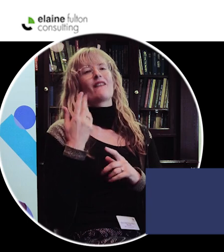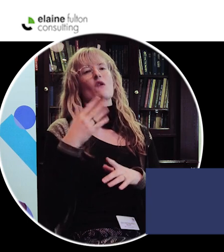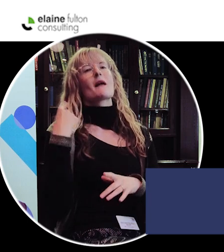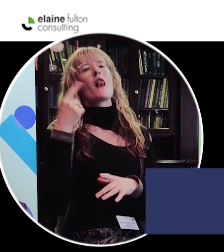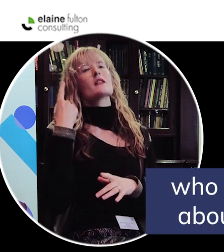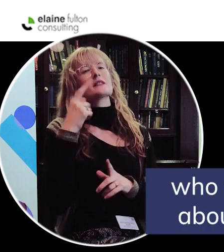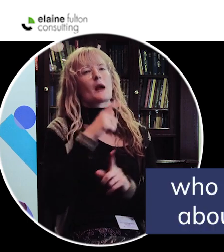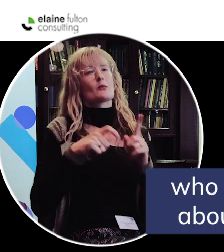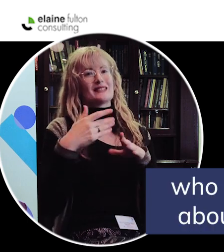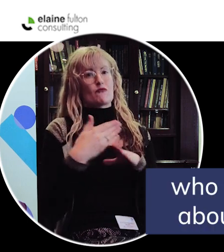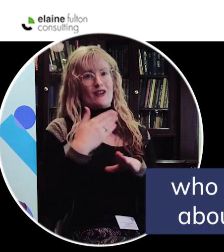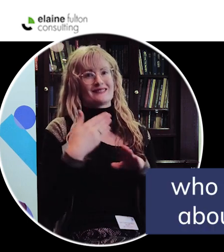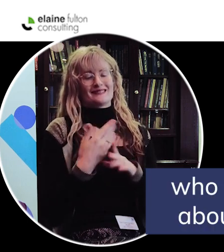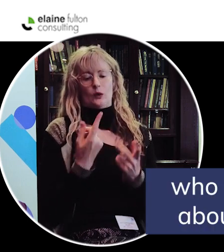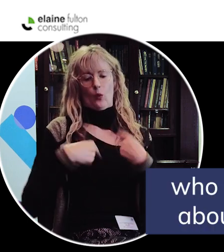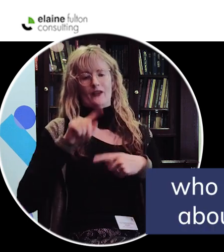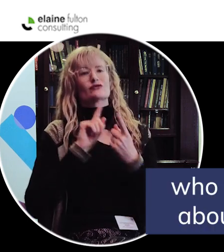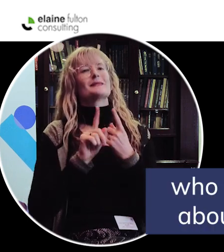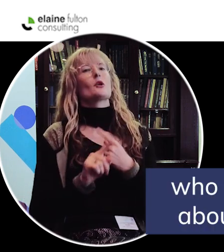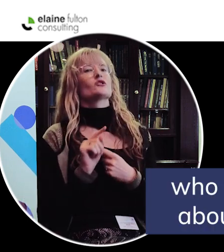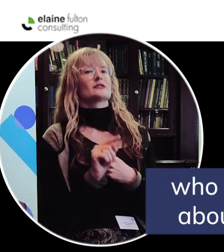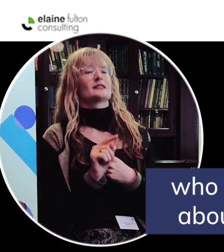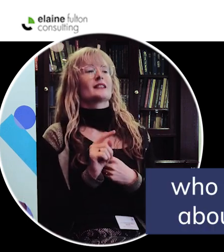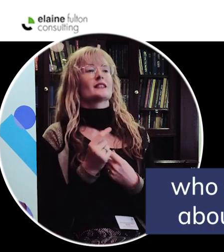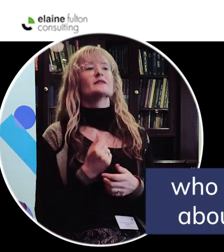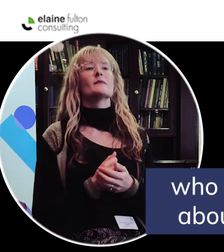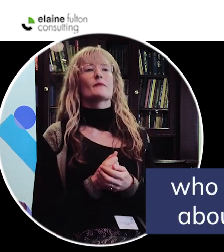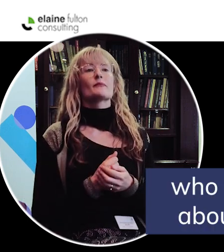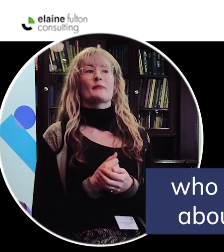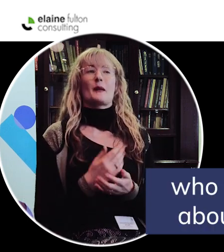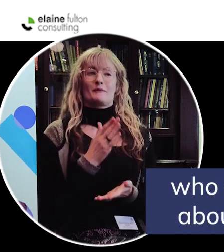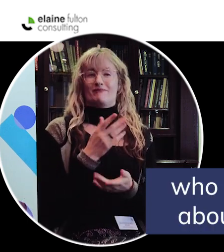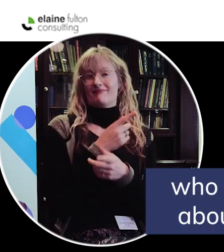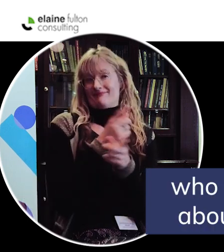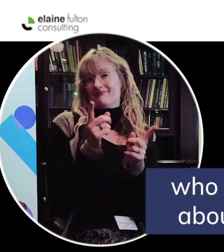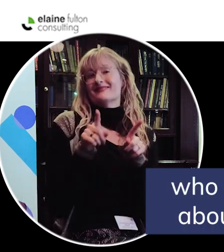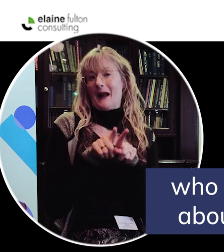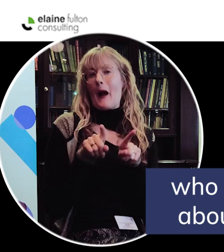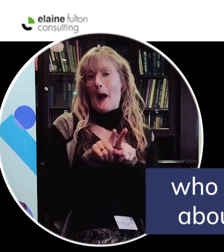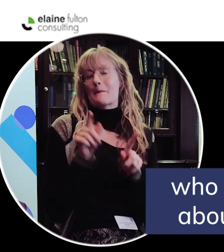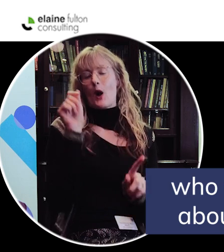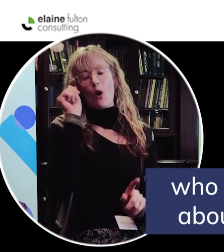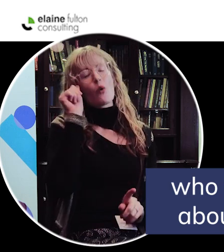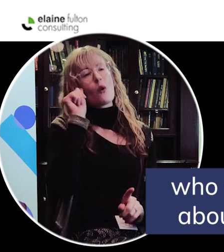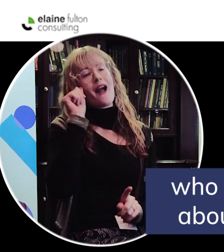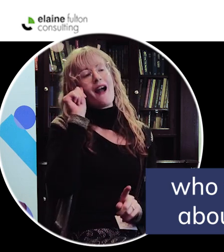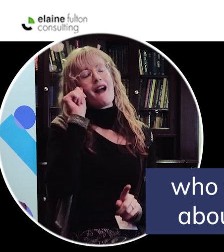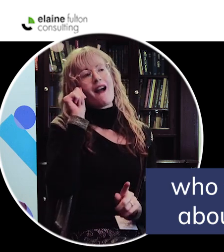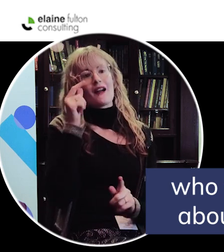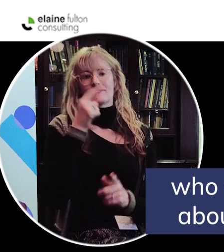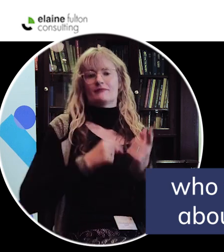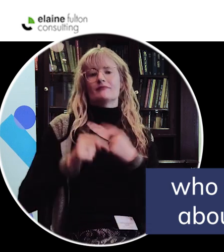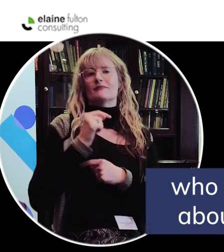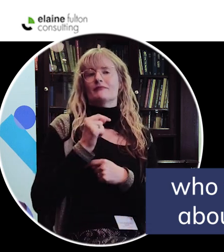Practice, who were all, as I'm sure you all are, and all very aware about the desire